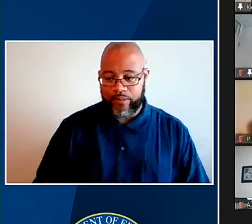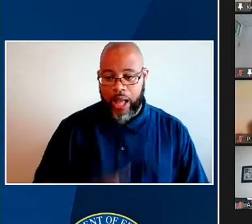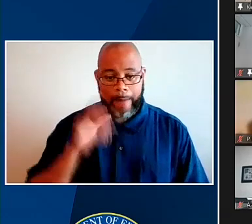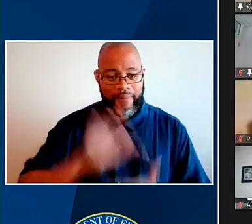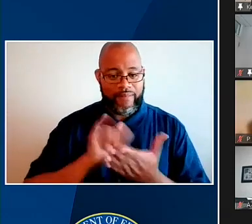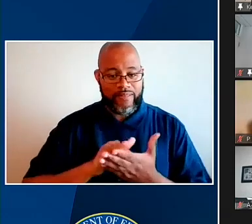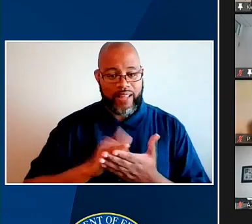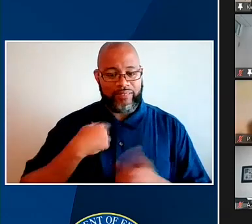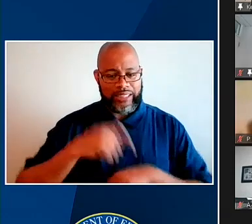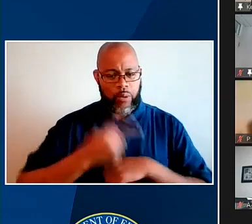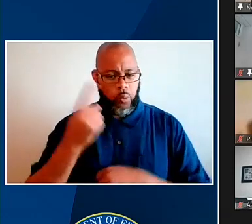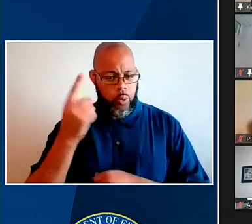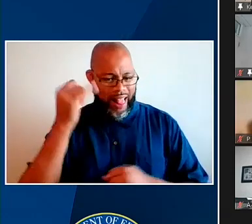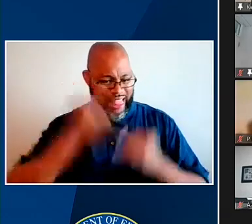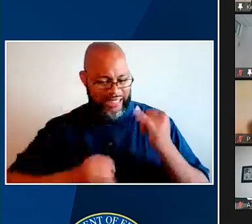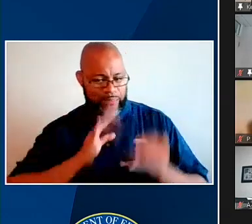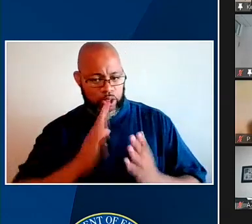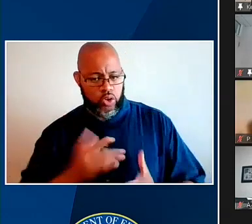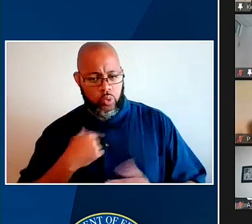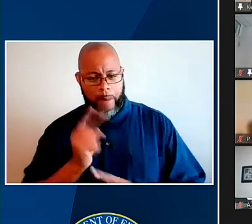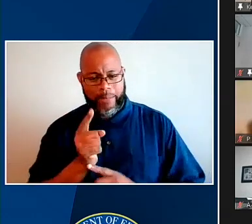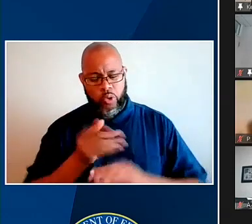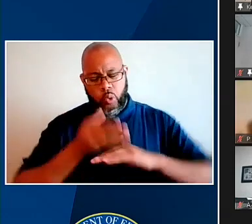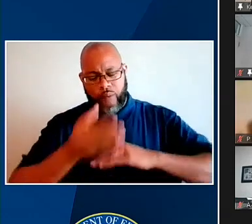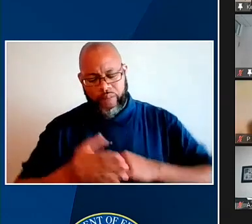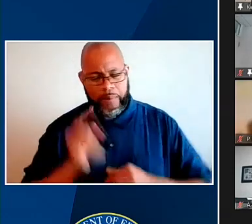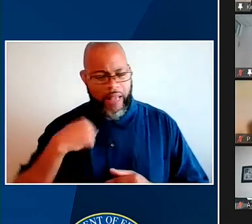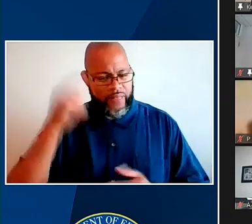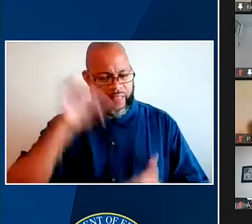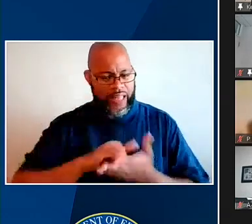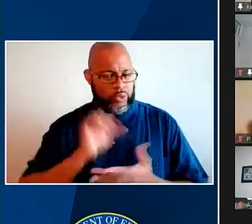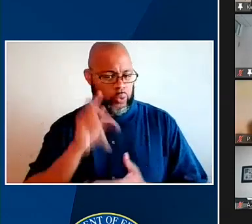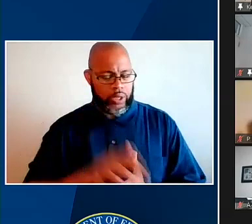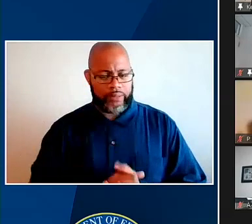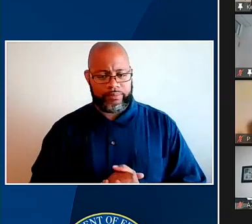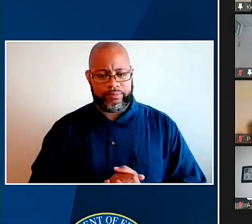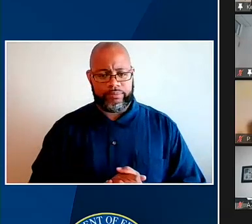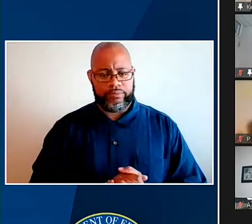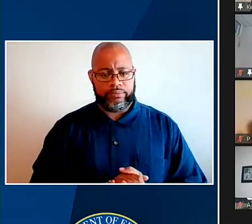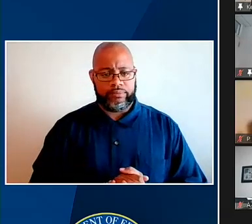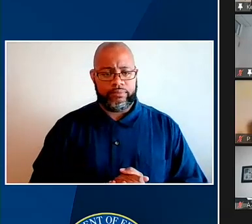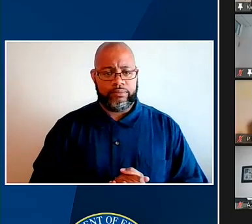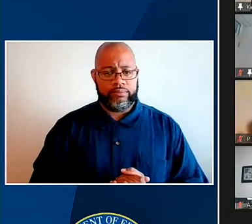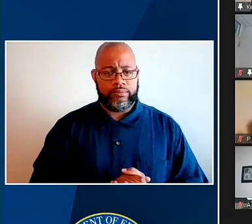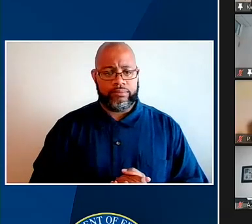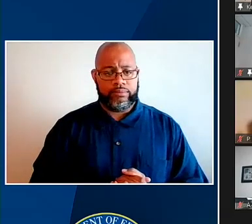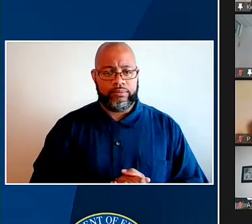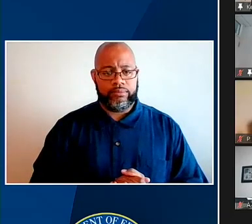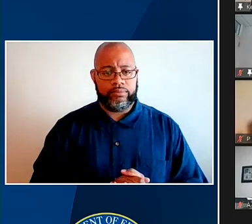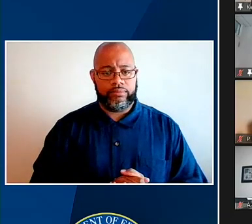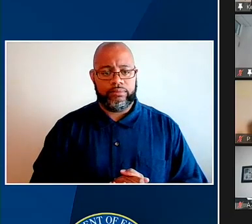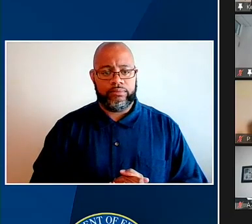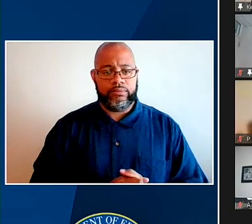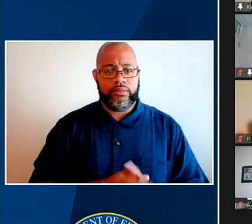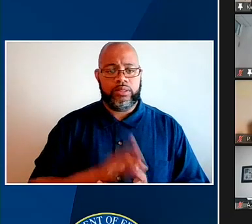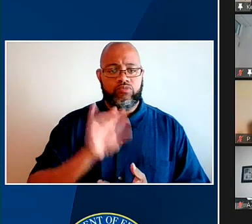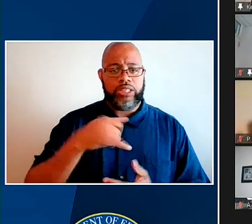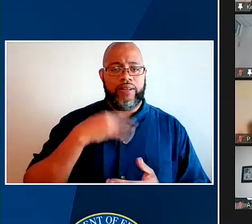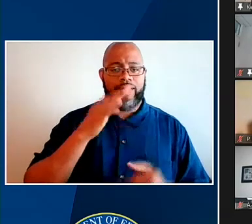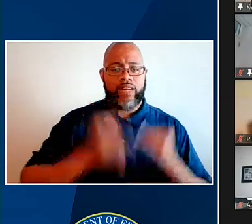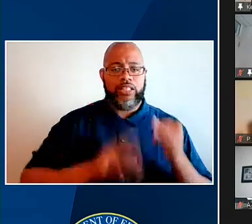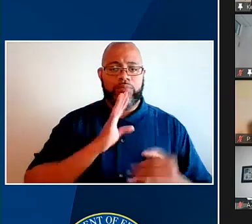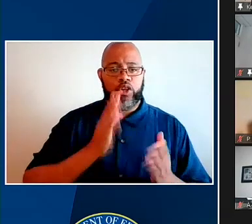time for one final speaker. We'll go a minute or two over, but I think that's okay. Who are we hearing from next? Brady, our final speaker will